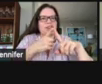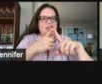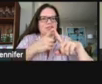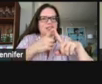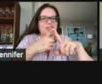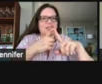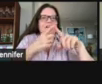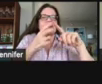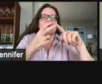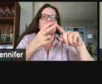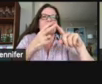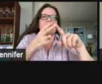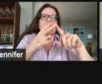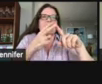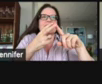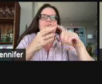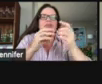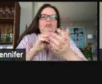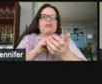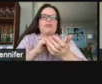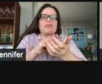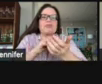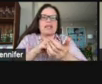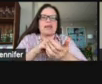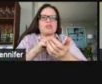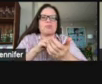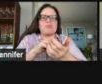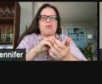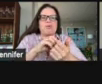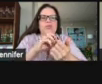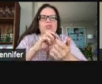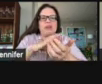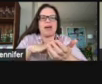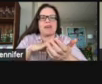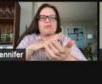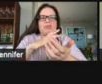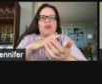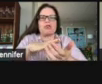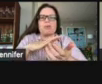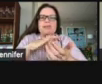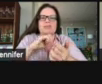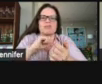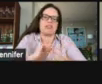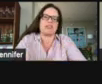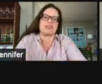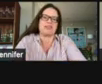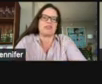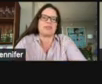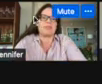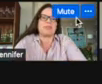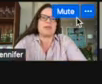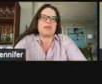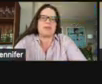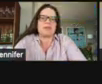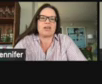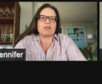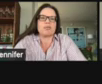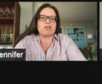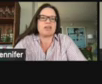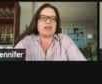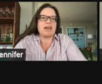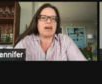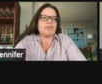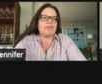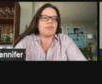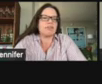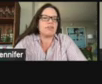which is kind of nice. And it's something that you can use every day. It's a piece of artwork that you have on your bed, which I think is lovely. Okay, so we're